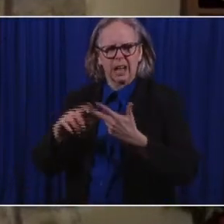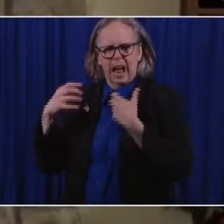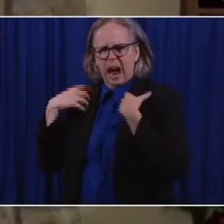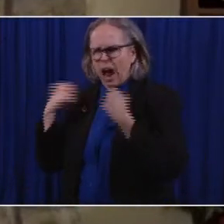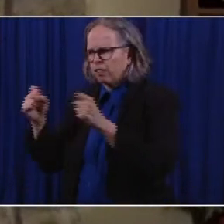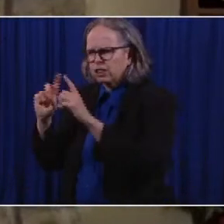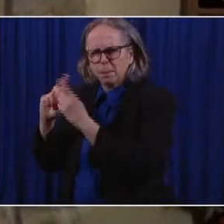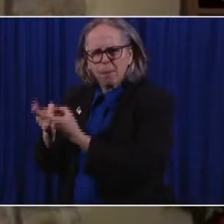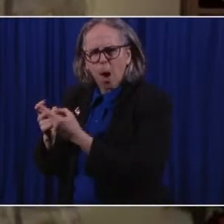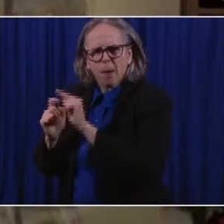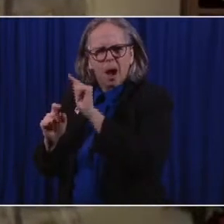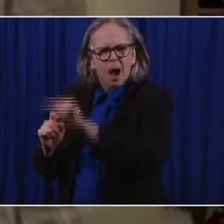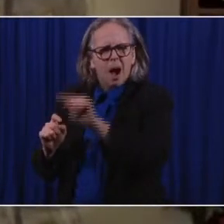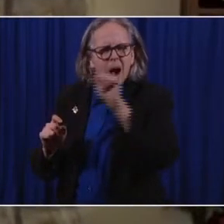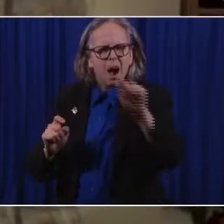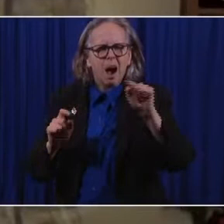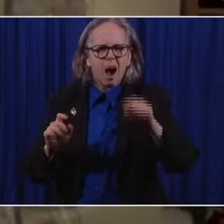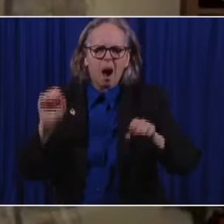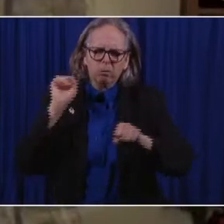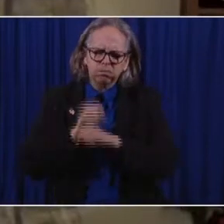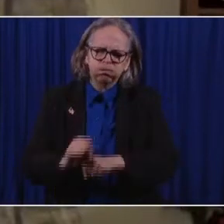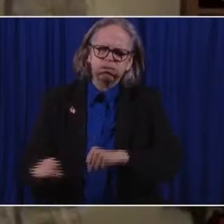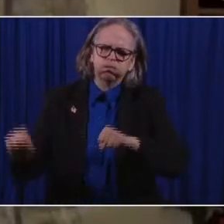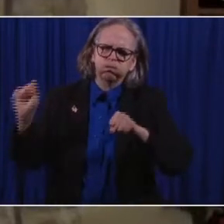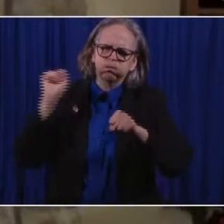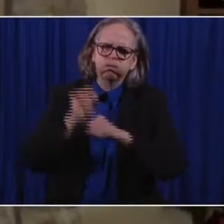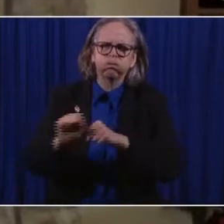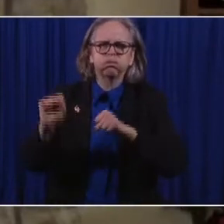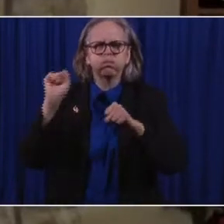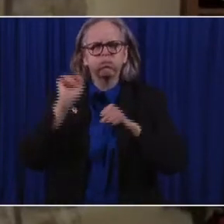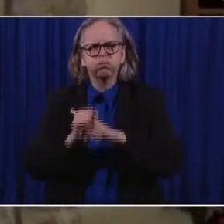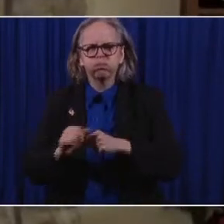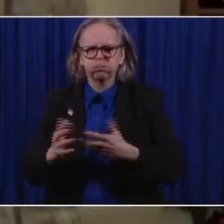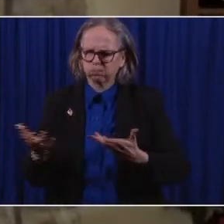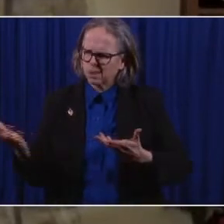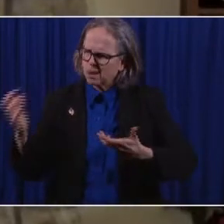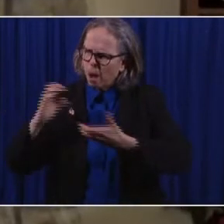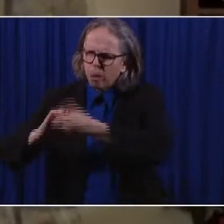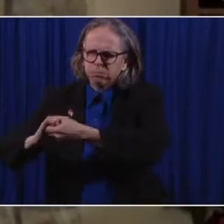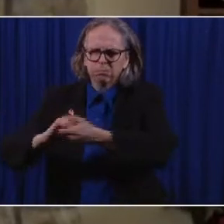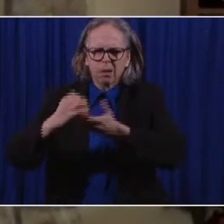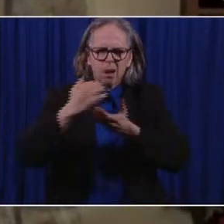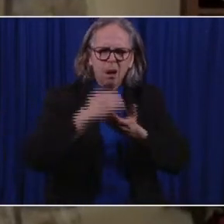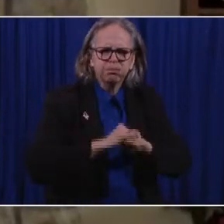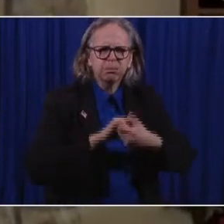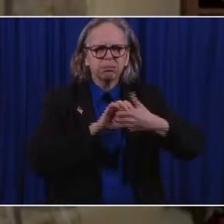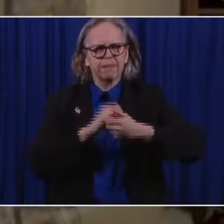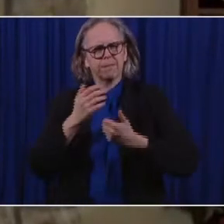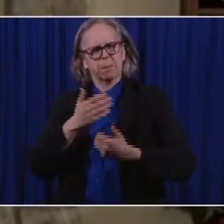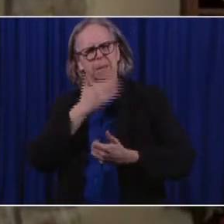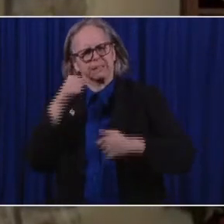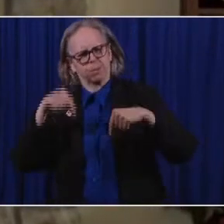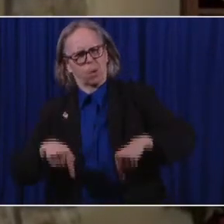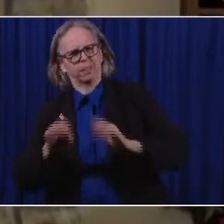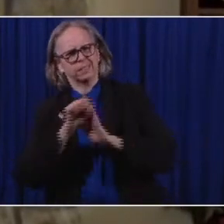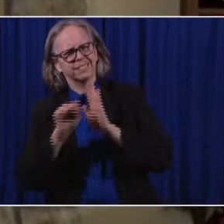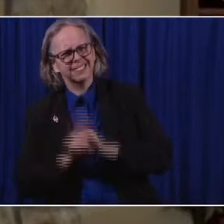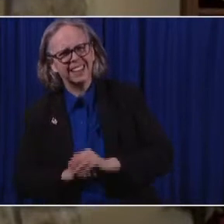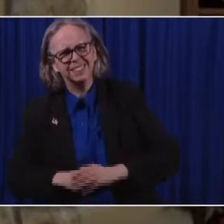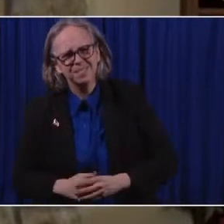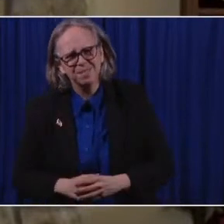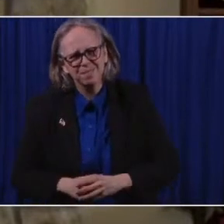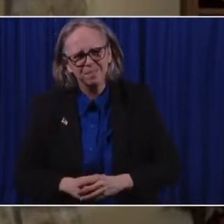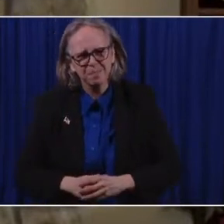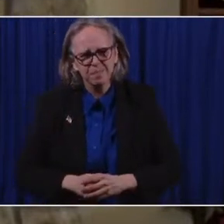are working with us as we go through this, and there'll be changes. They will tell us, hey, this is